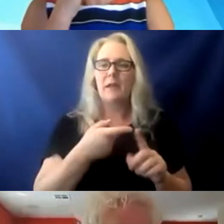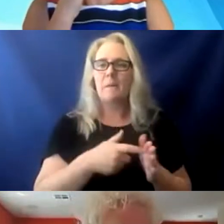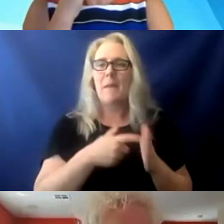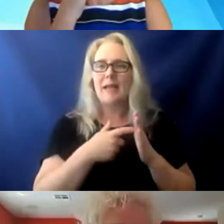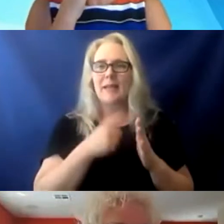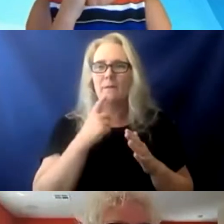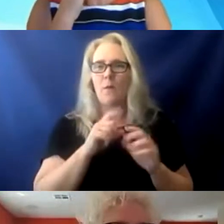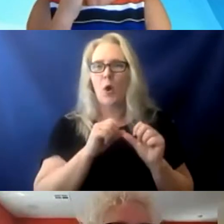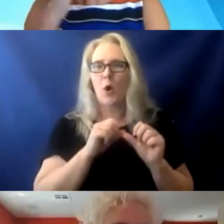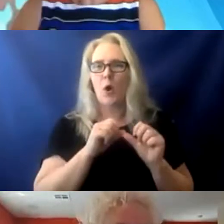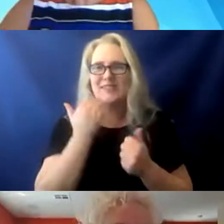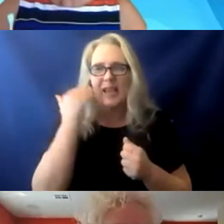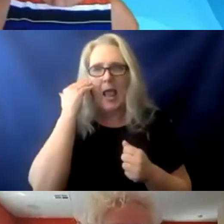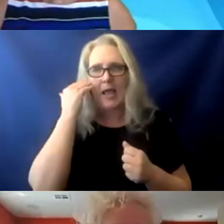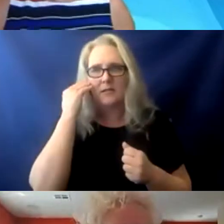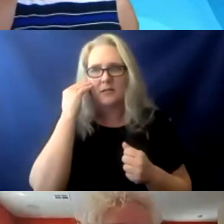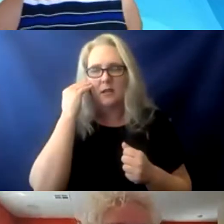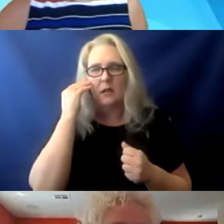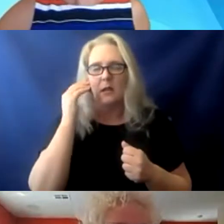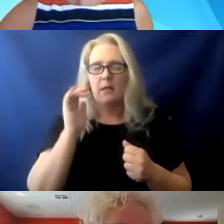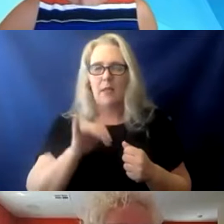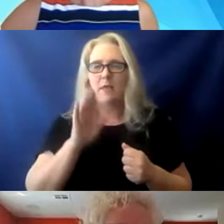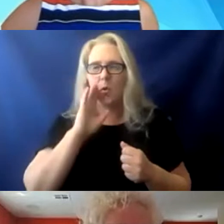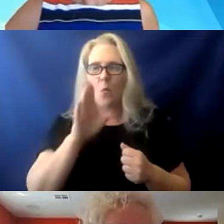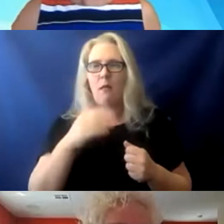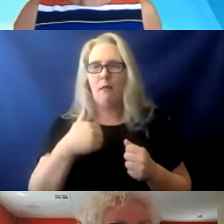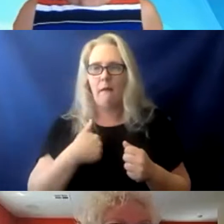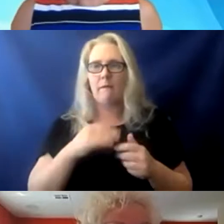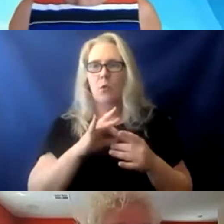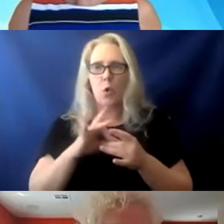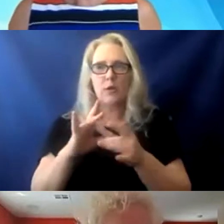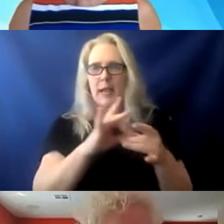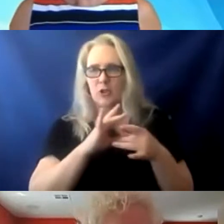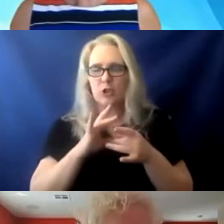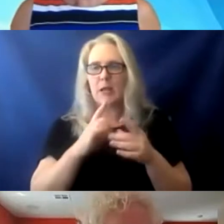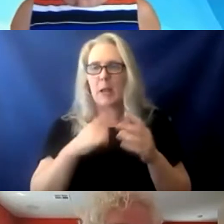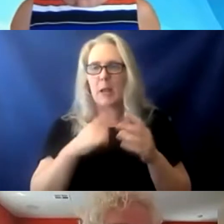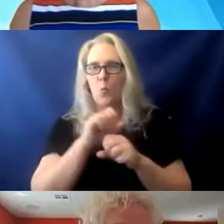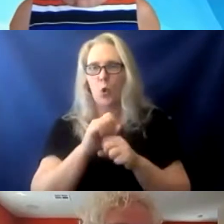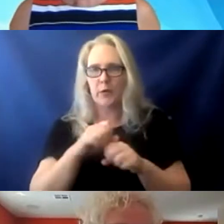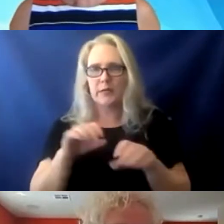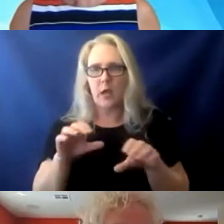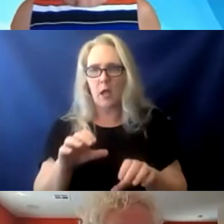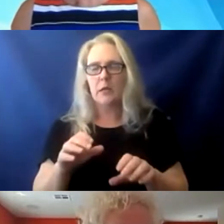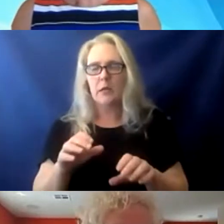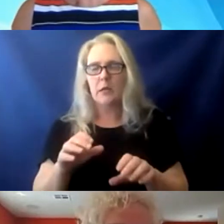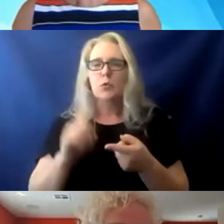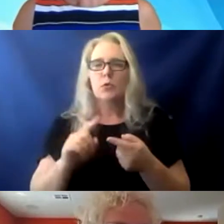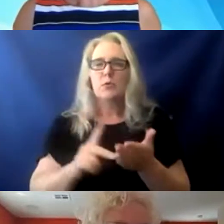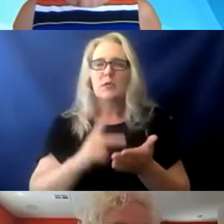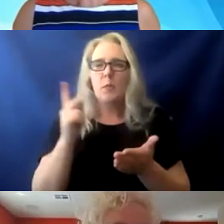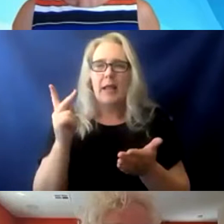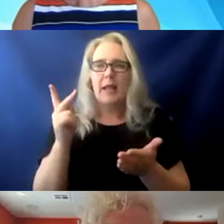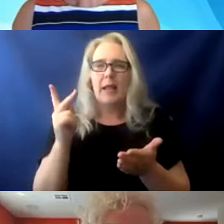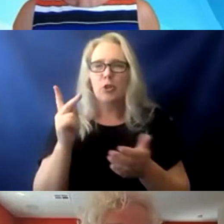agency heads that there will be coordination on the work that's being done to reduce duplication of effort,